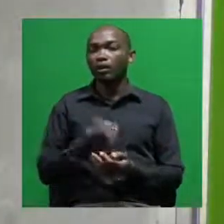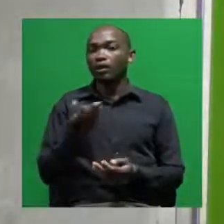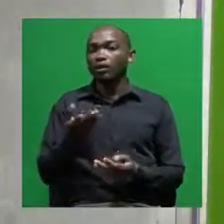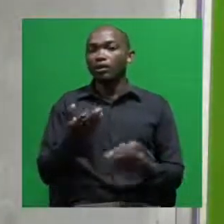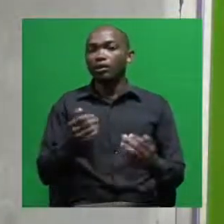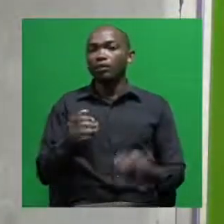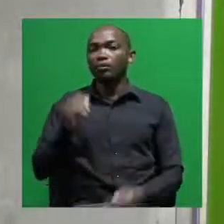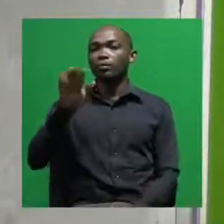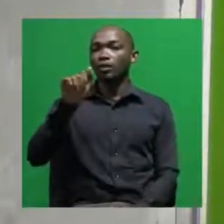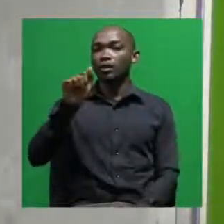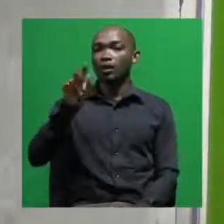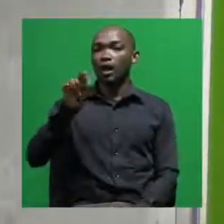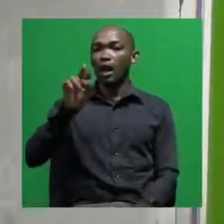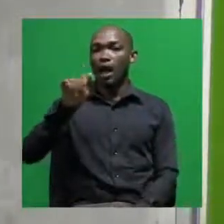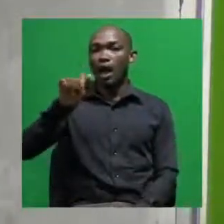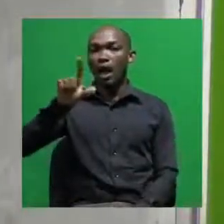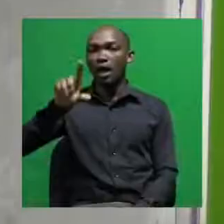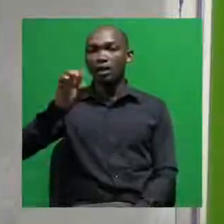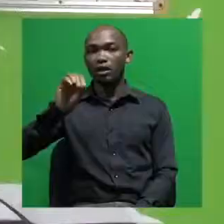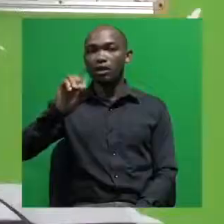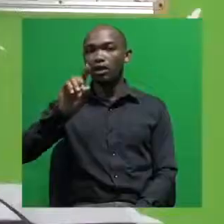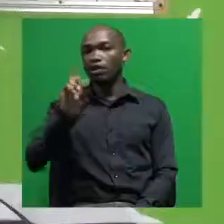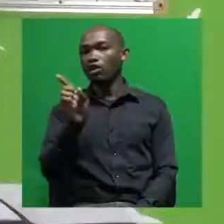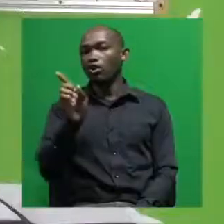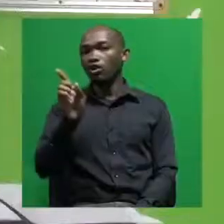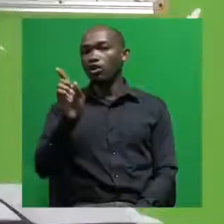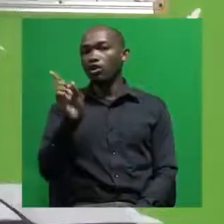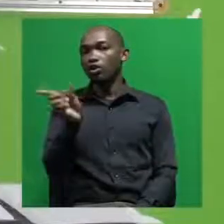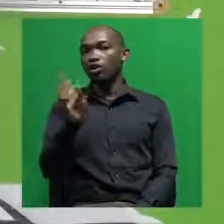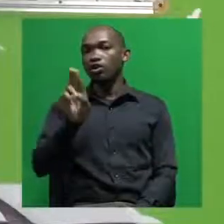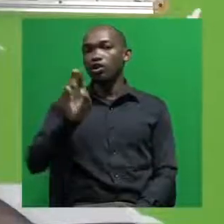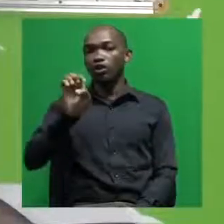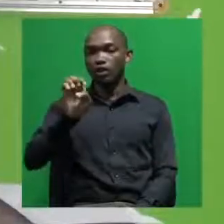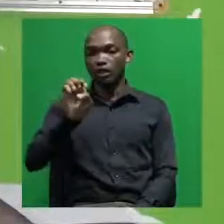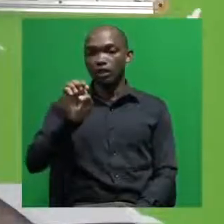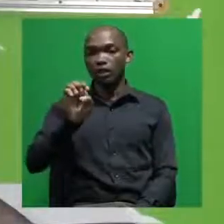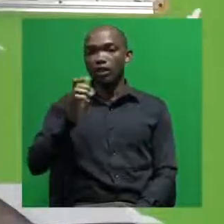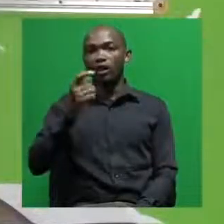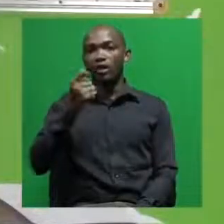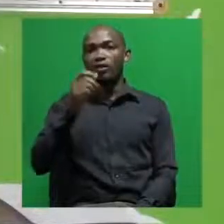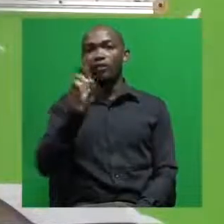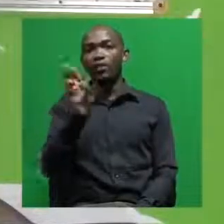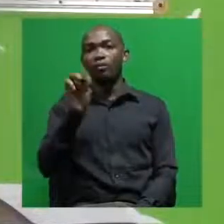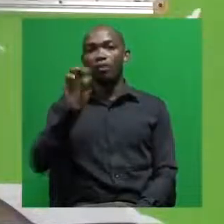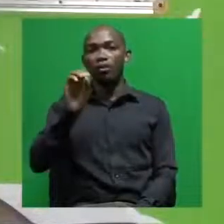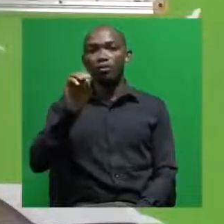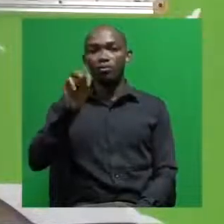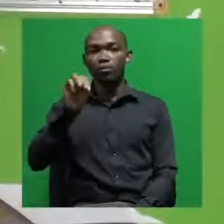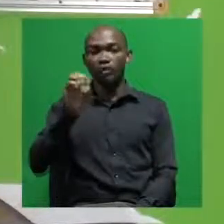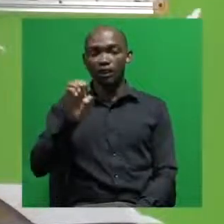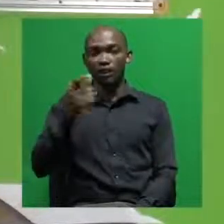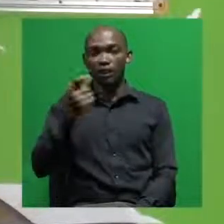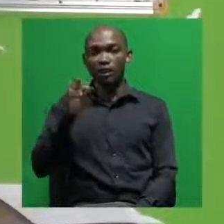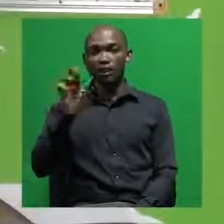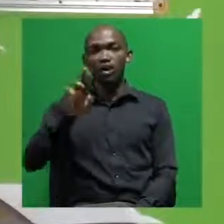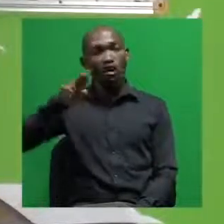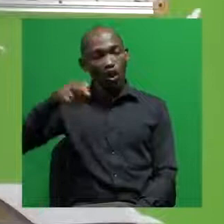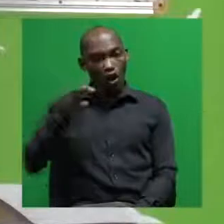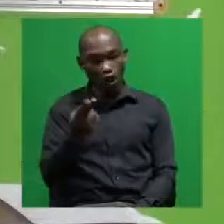So we have analog thermometer and a digital thermometer. Let's starting with